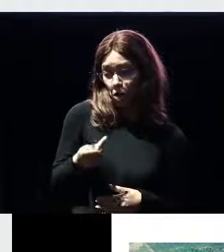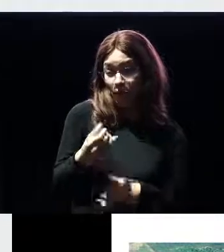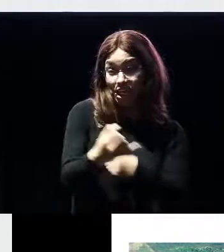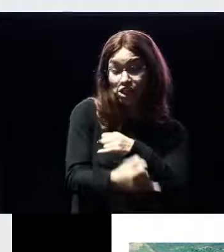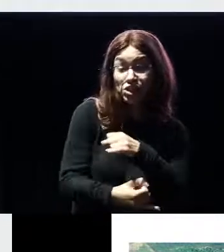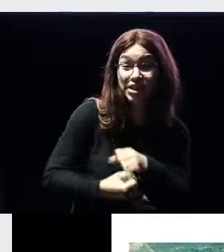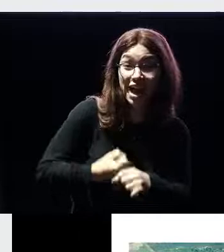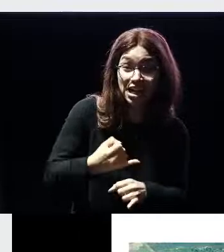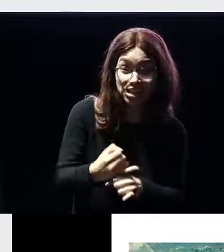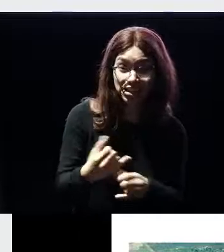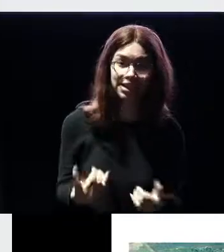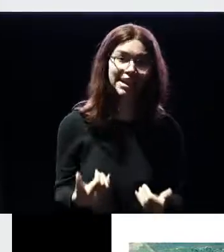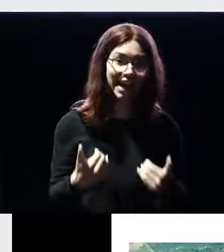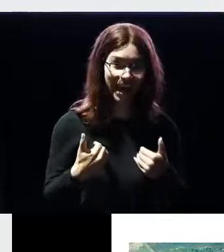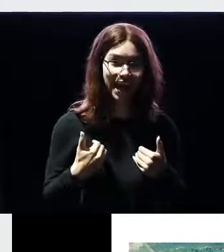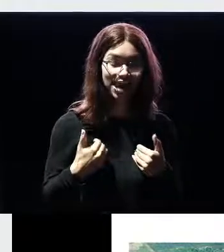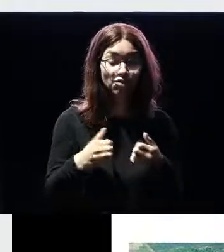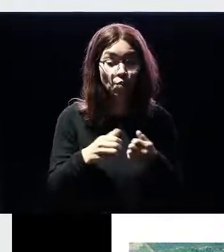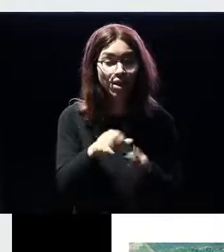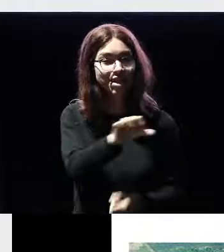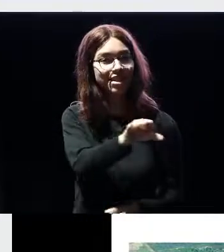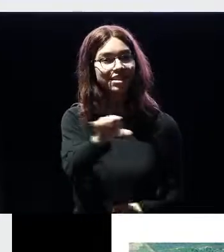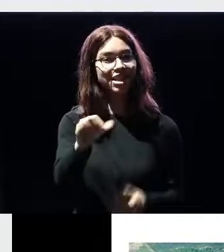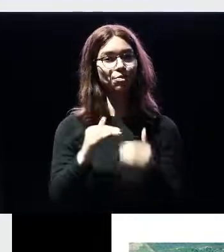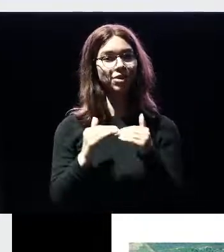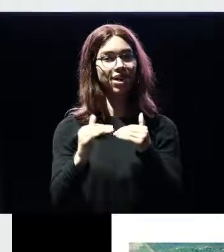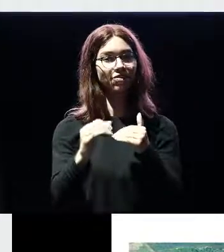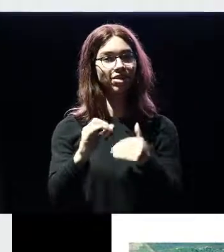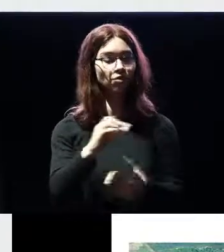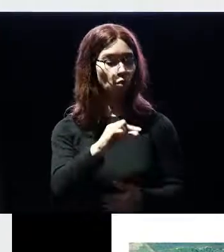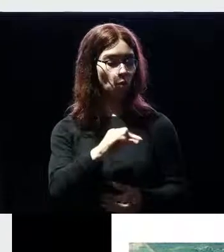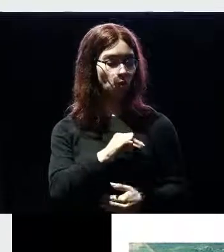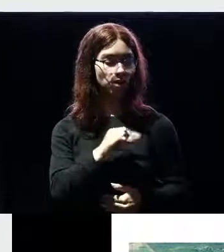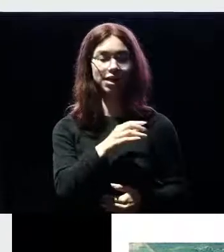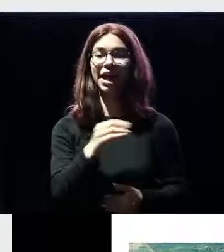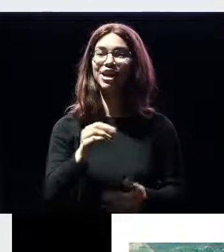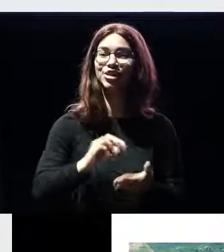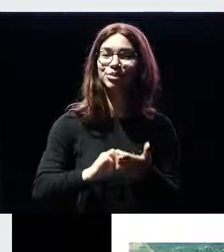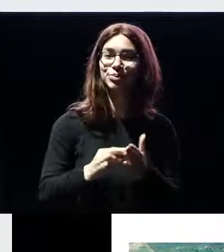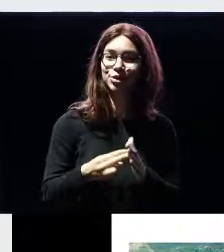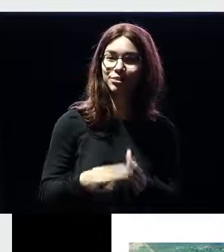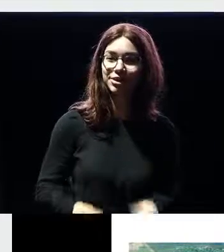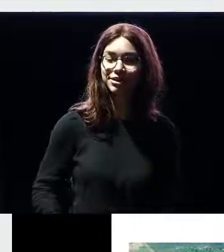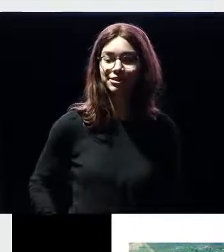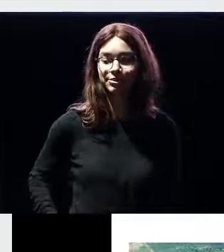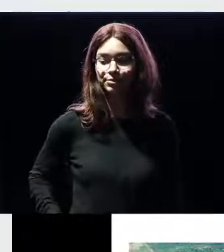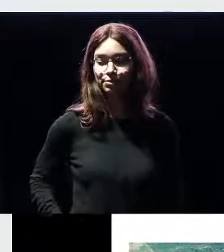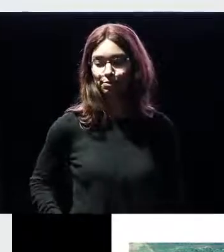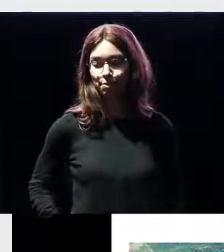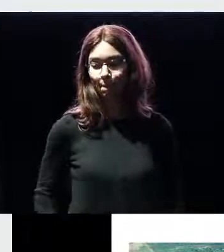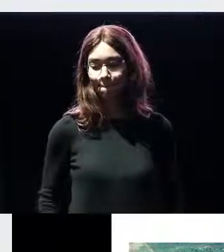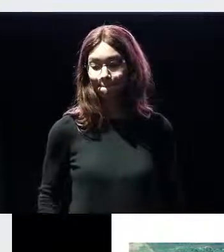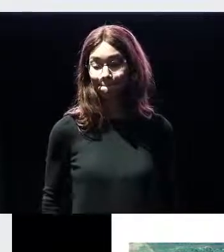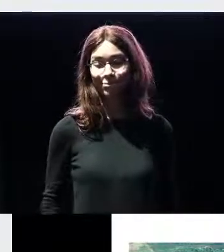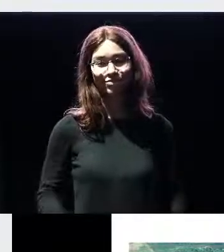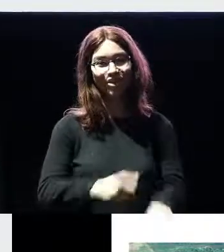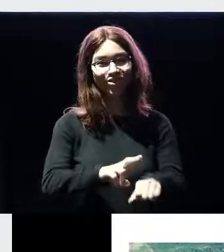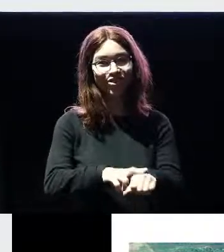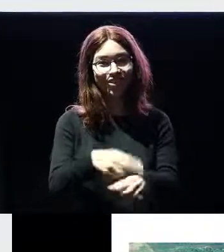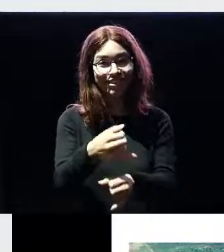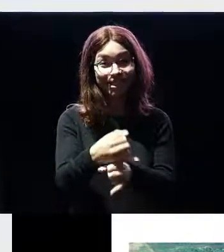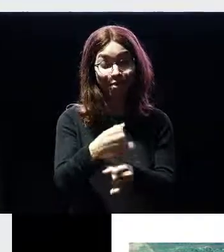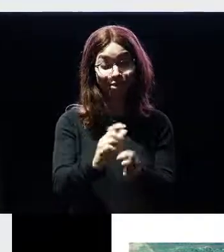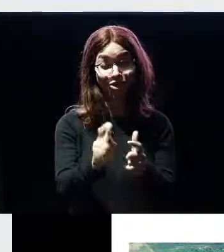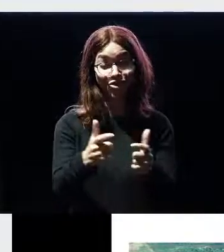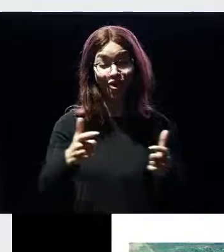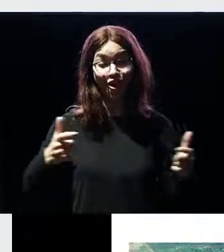internationally have with the same level of quality and purpose. Of course, that campus has grown significantly